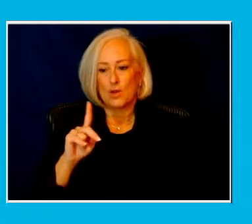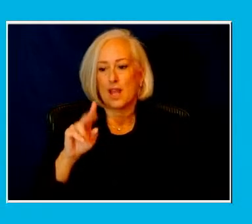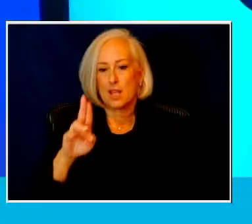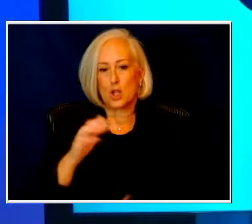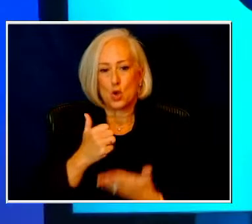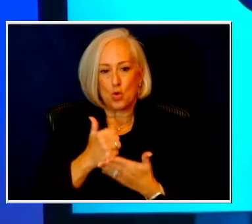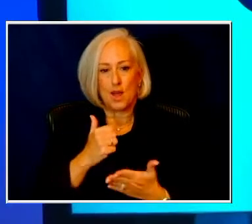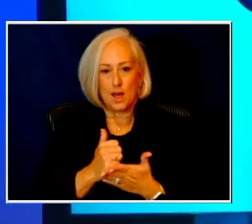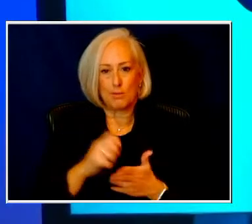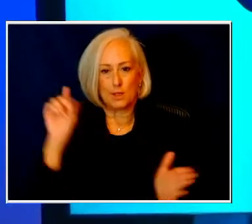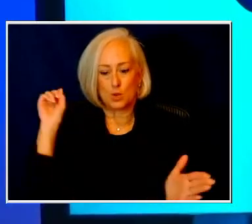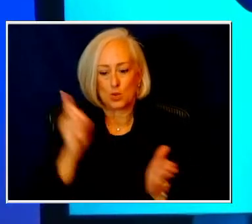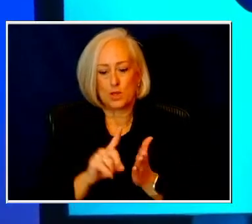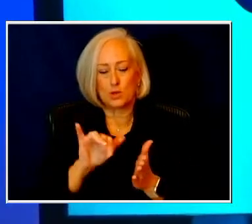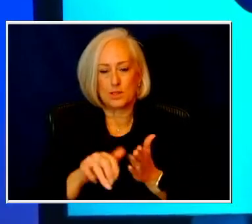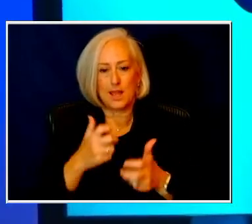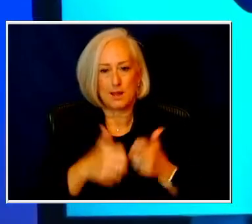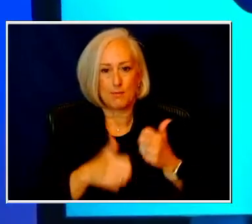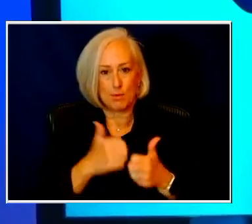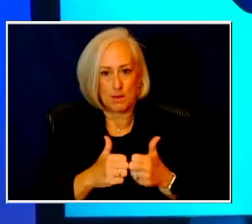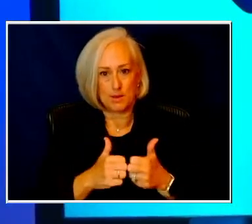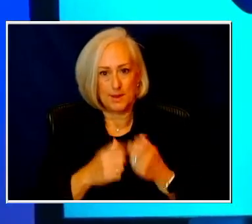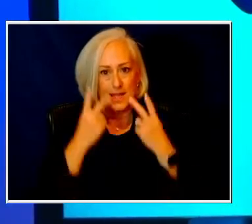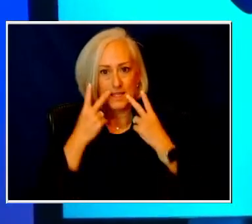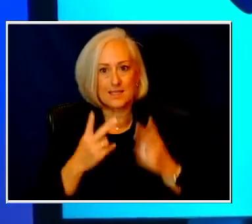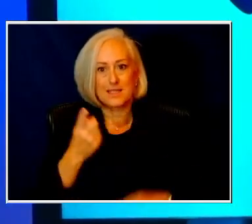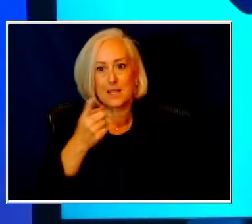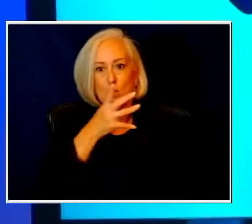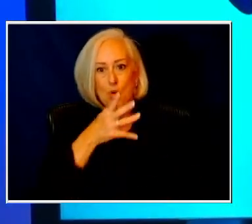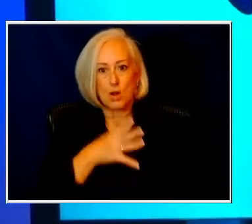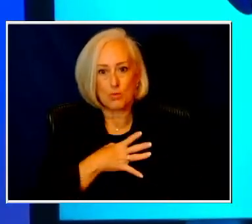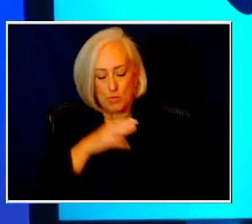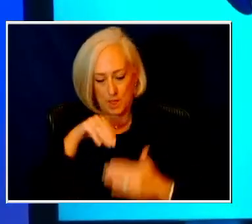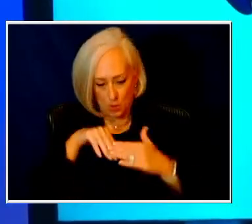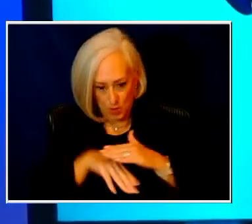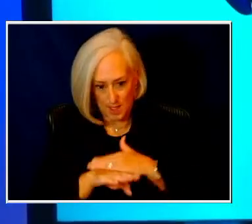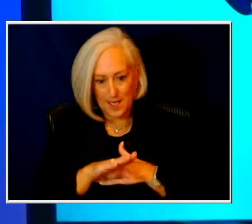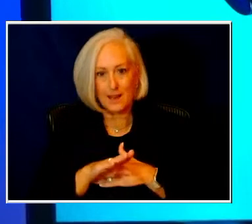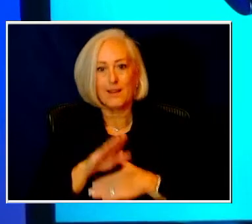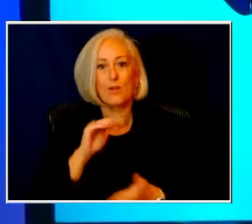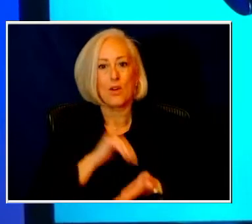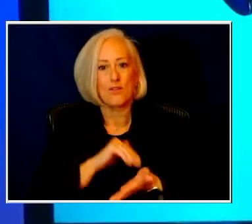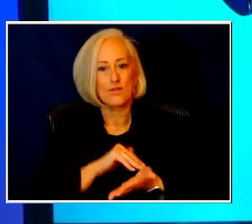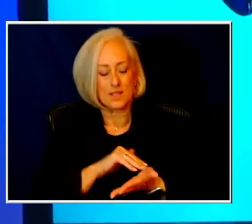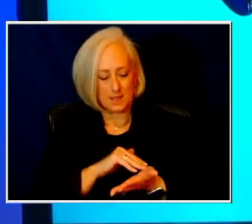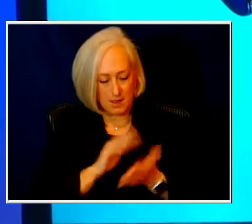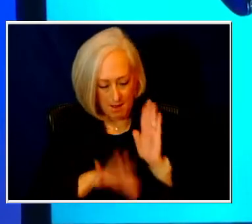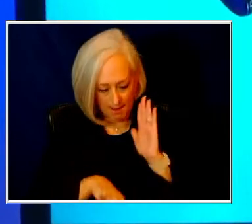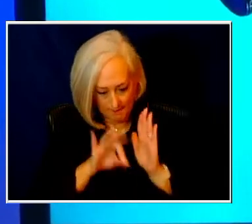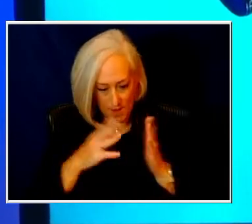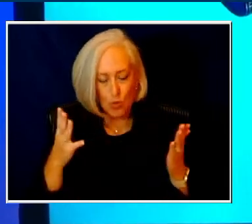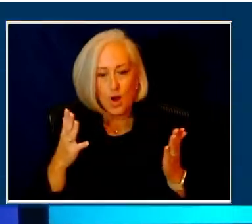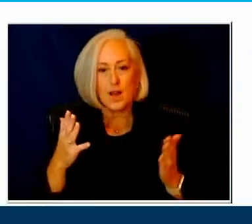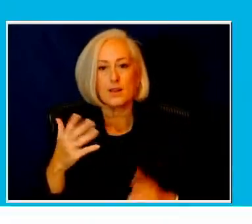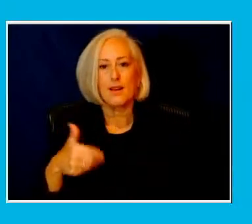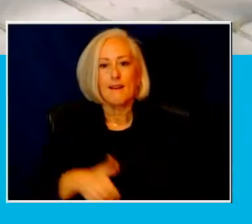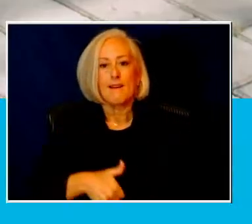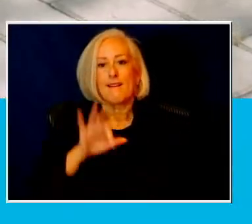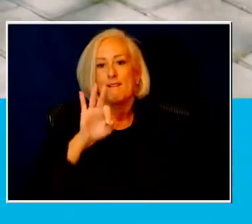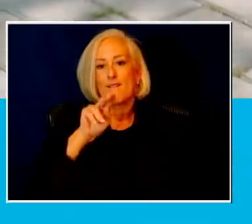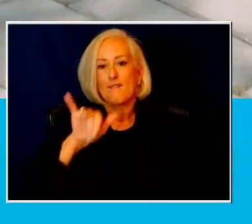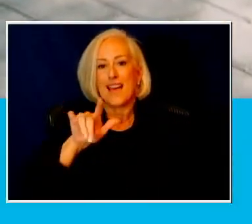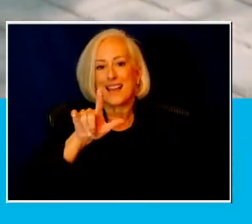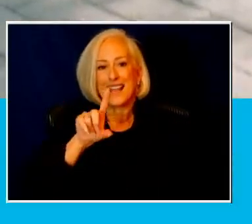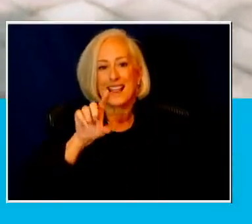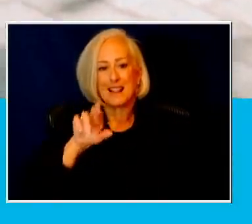problem. Meet a woman who went in for a checkup and found out she had a fatty liver. How this discovery helped turn her health around.